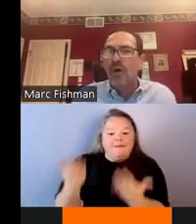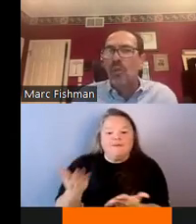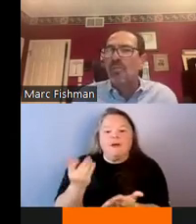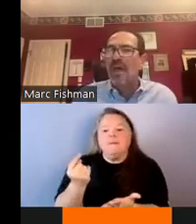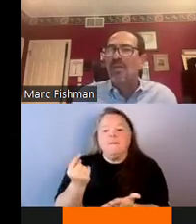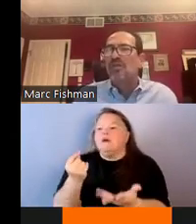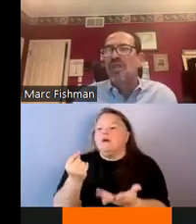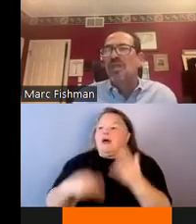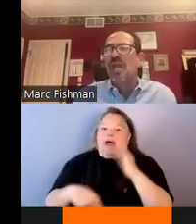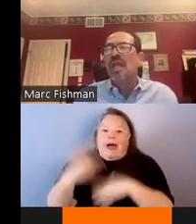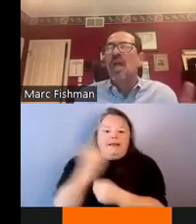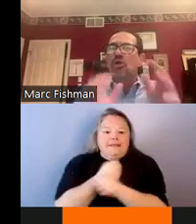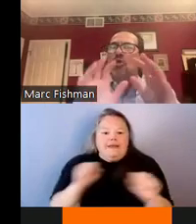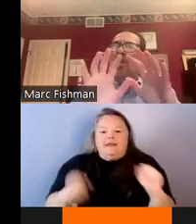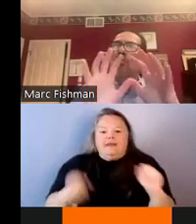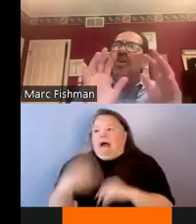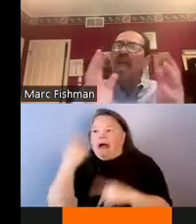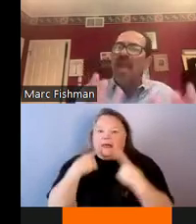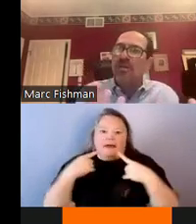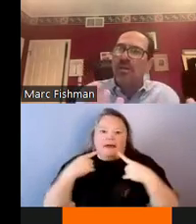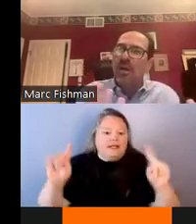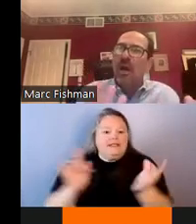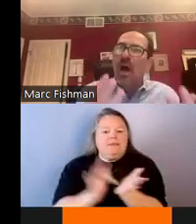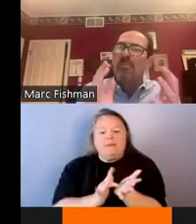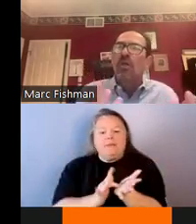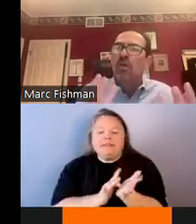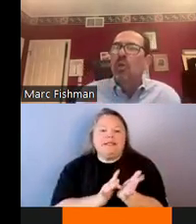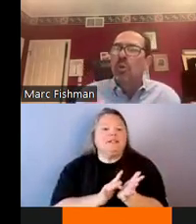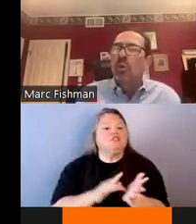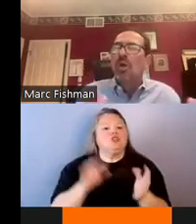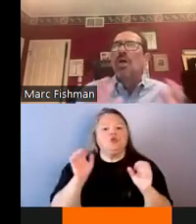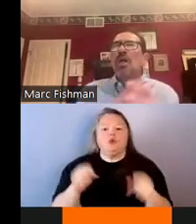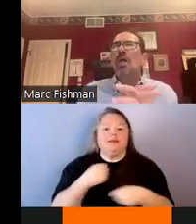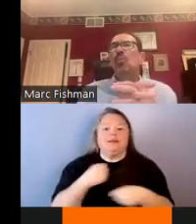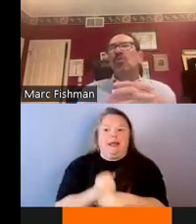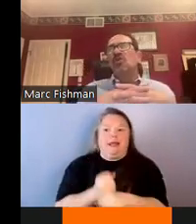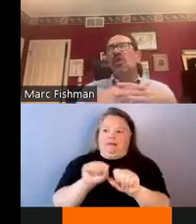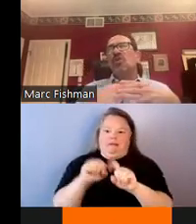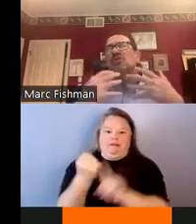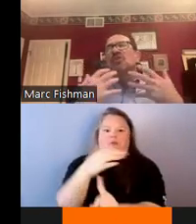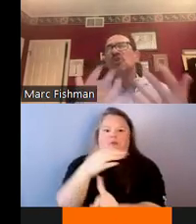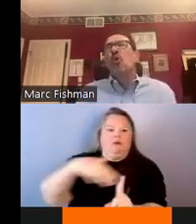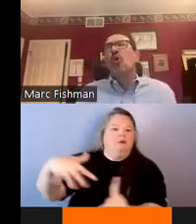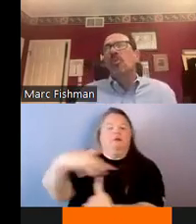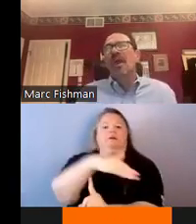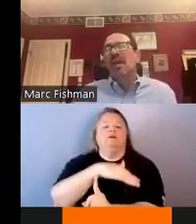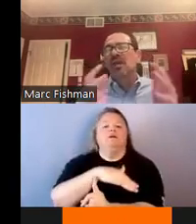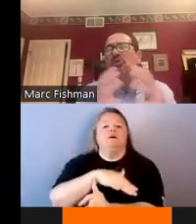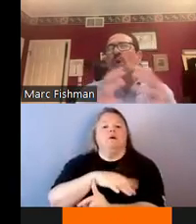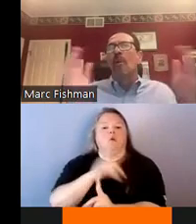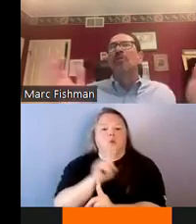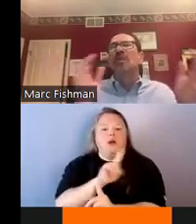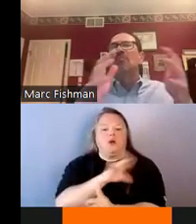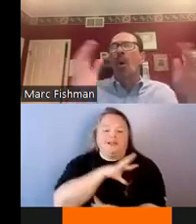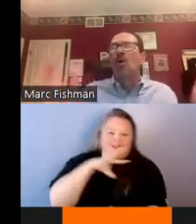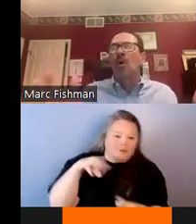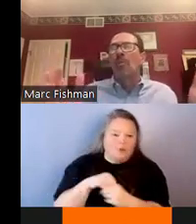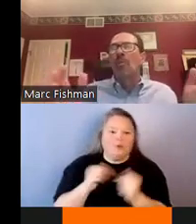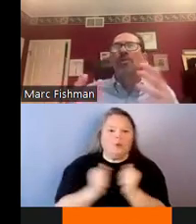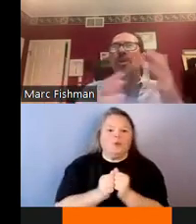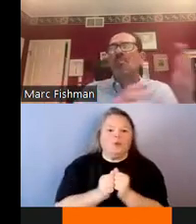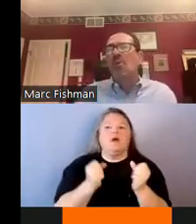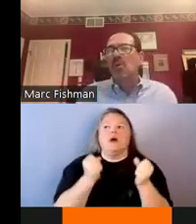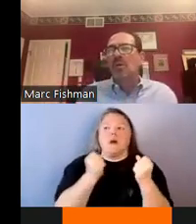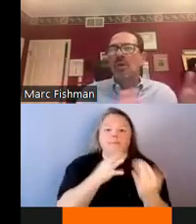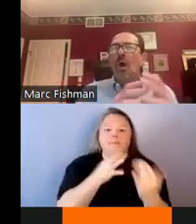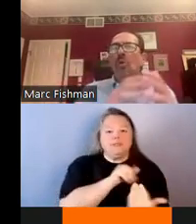doesn't matter which medicines they take. You can create a milieu in which this is incorporated into a